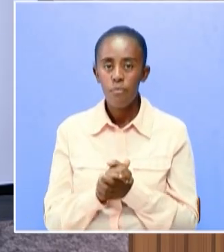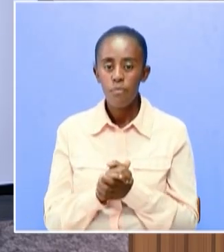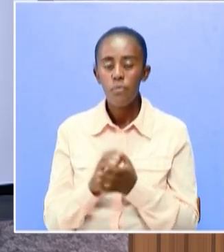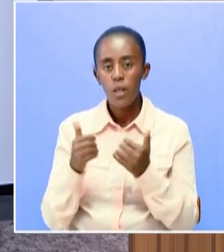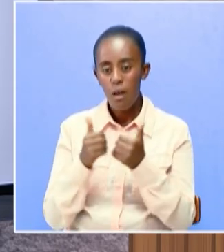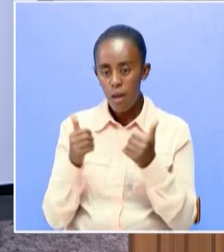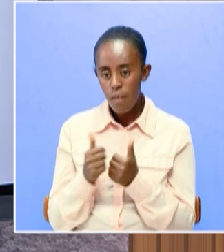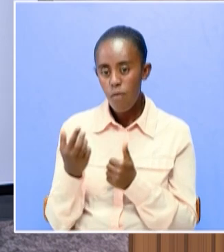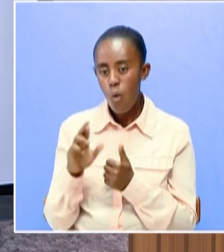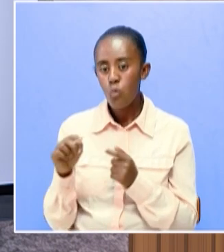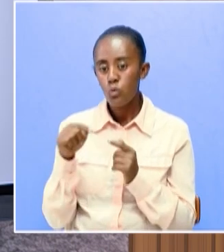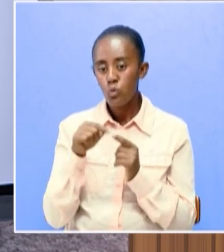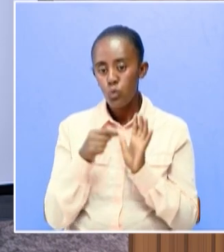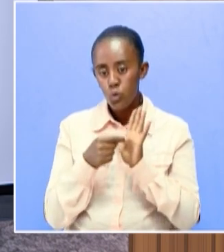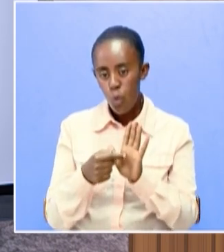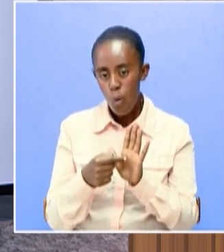identify or to show